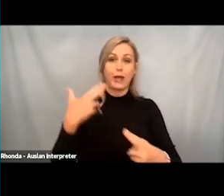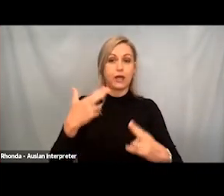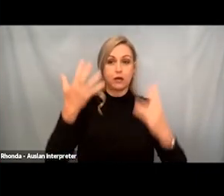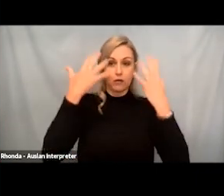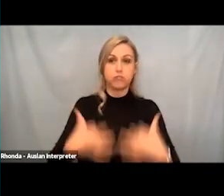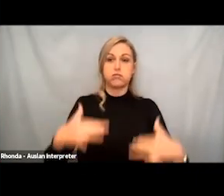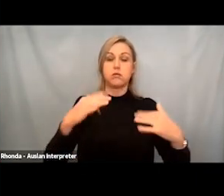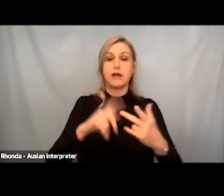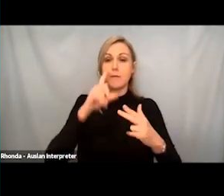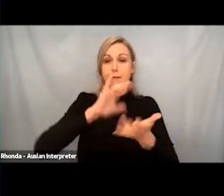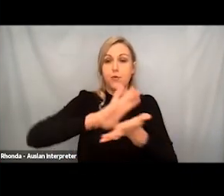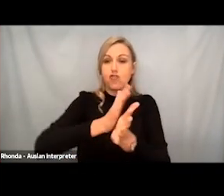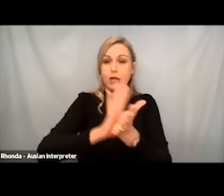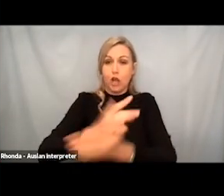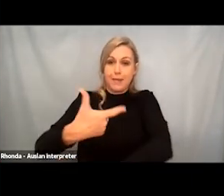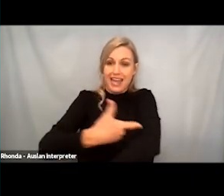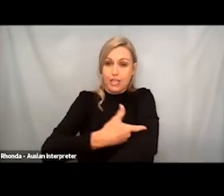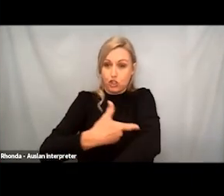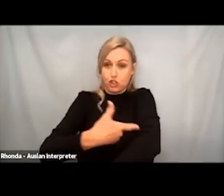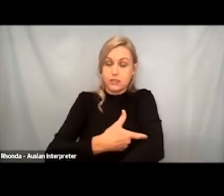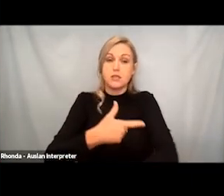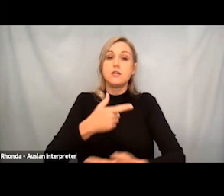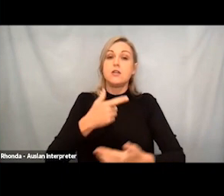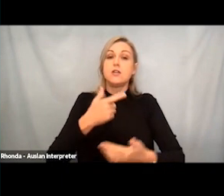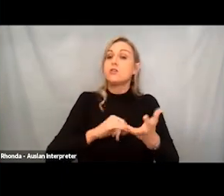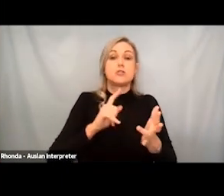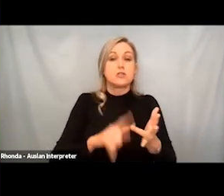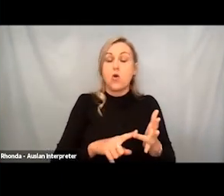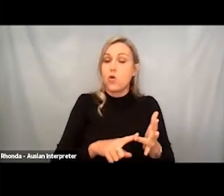people crush it up and inject it, so there's no